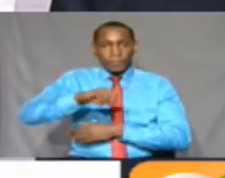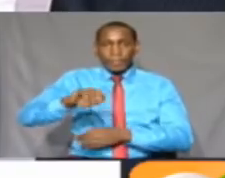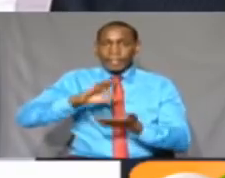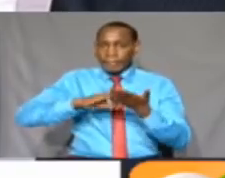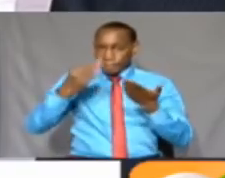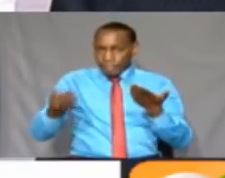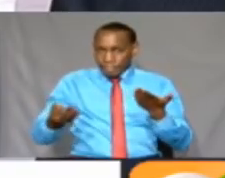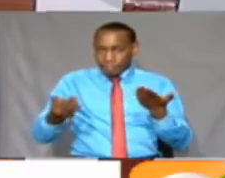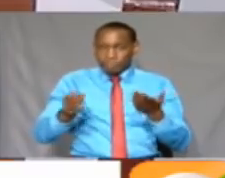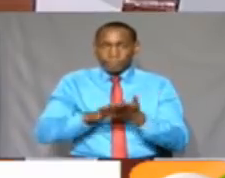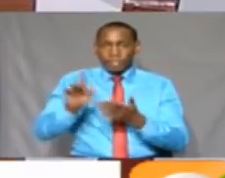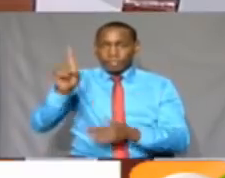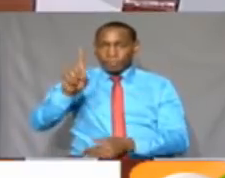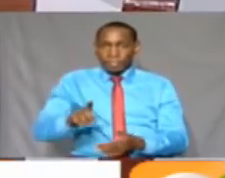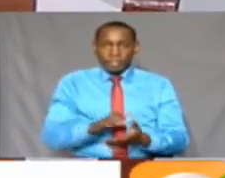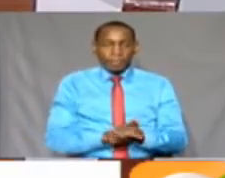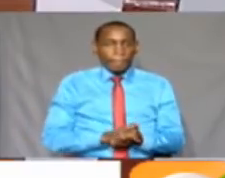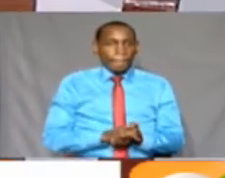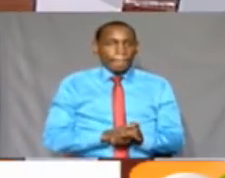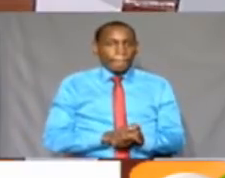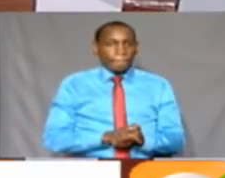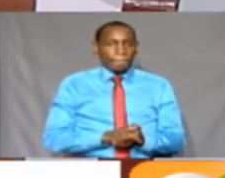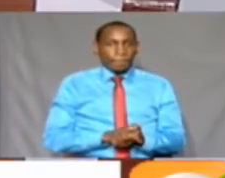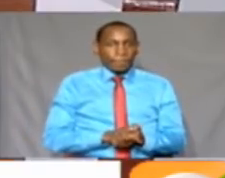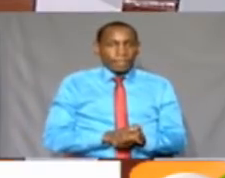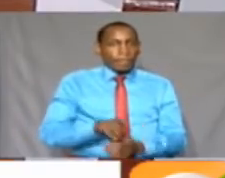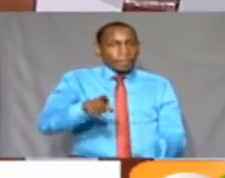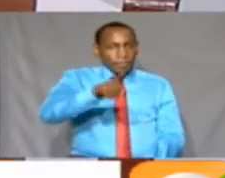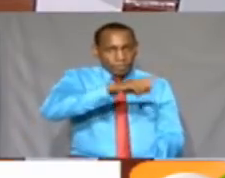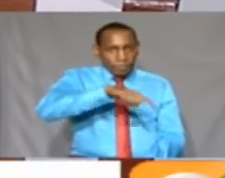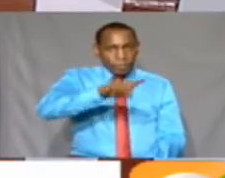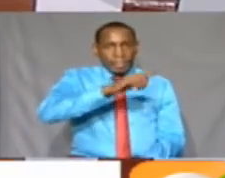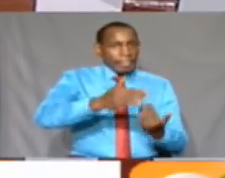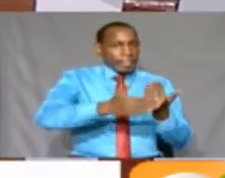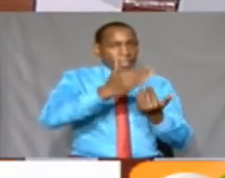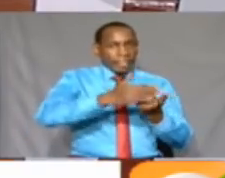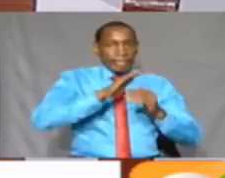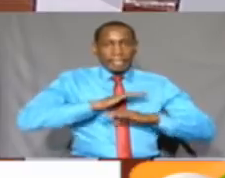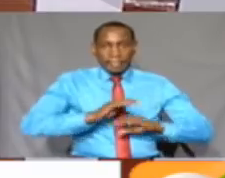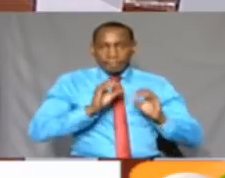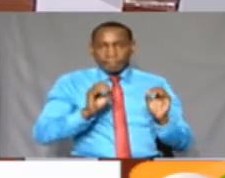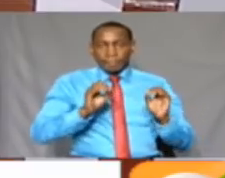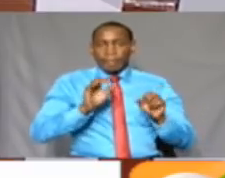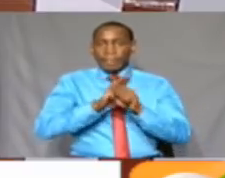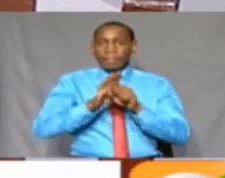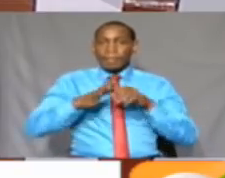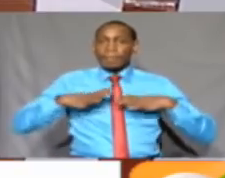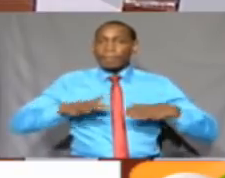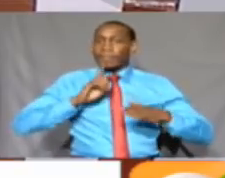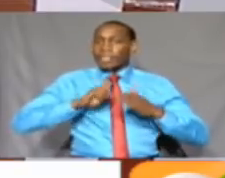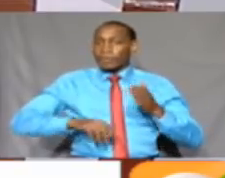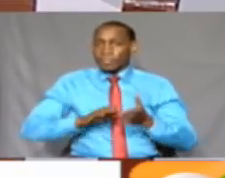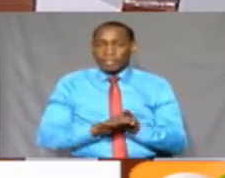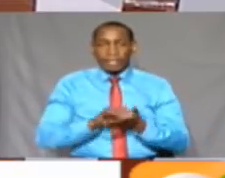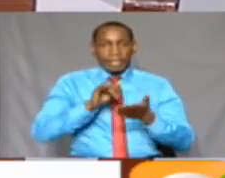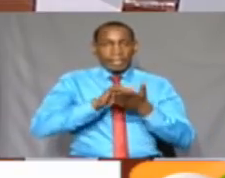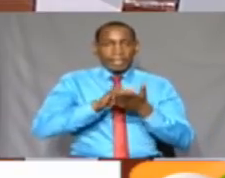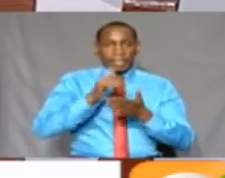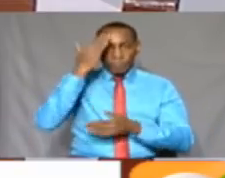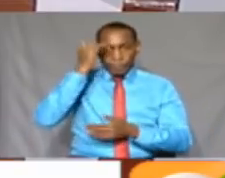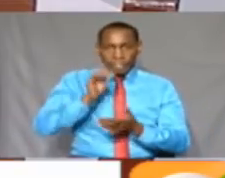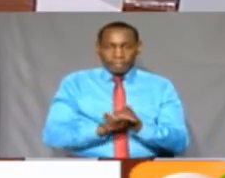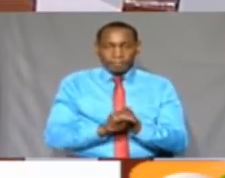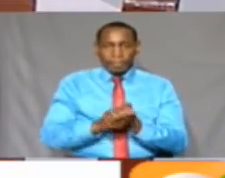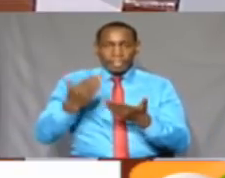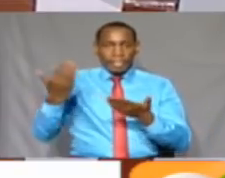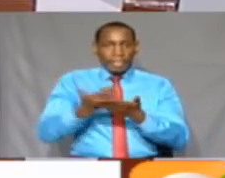them? We are by spoiling them. We are spoiling our kids. Yeah. And a lot of people are saying that it's because we remove